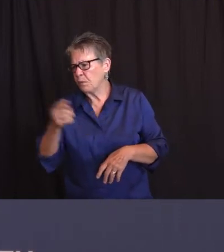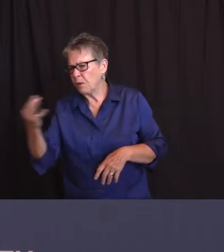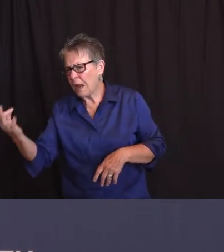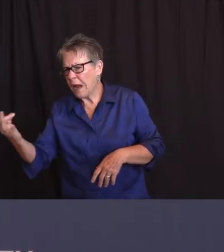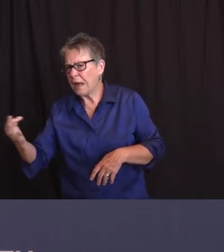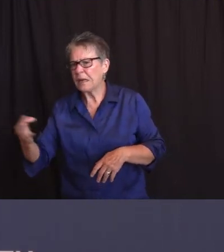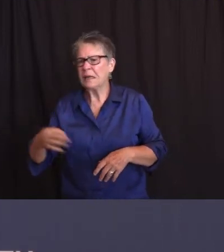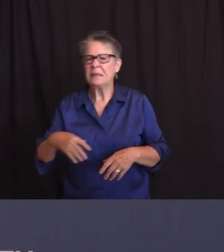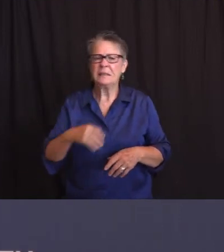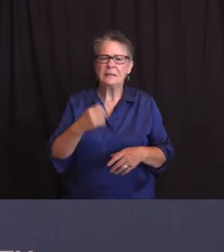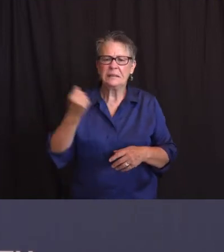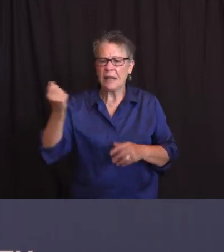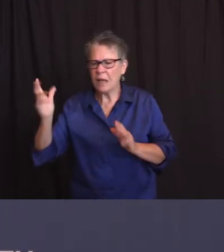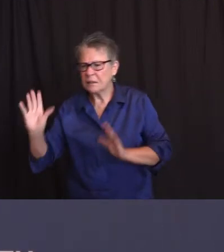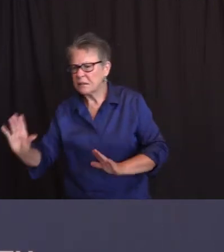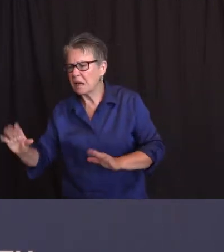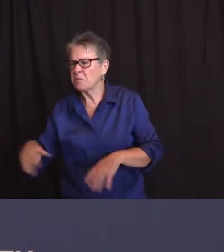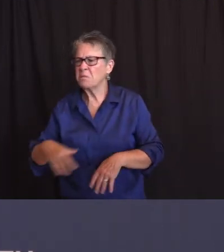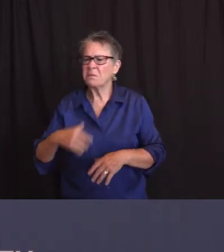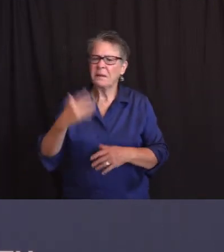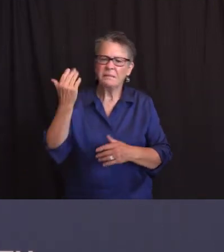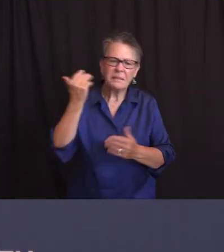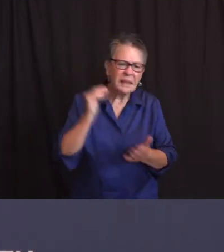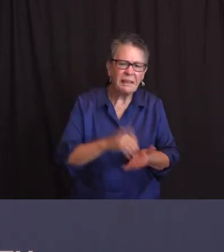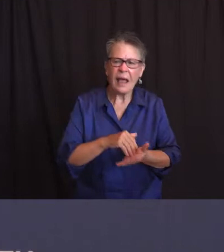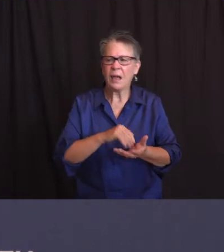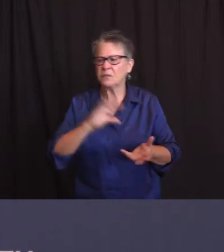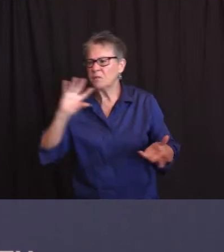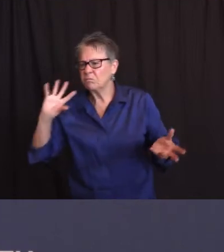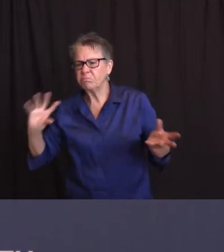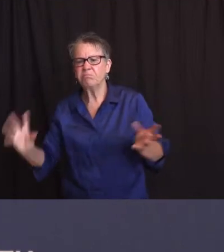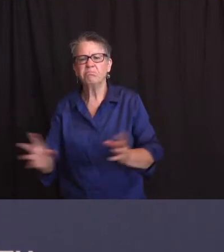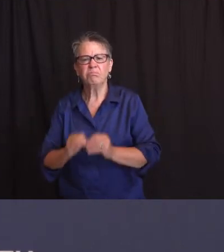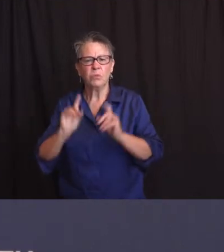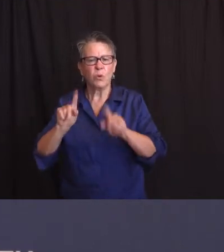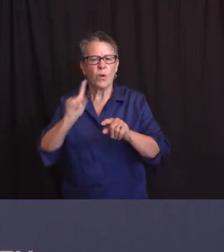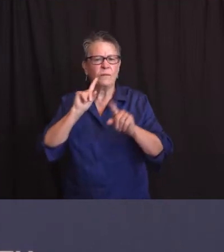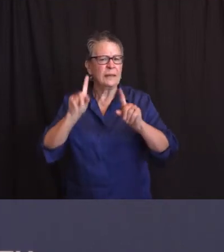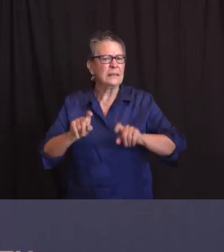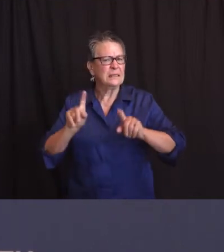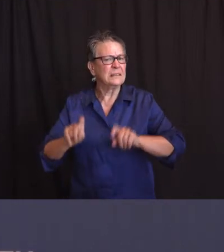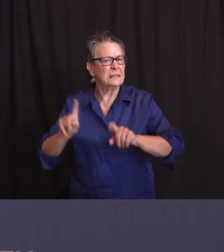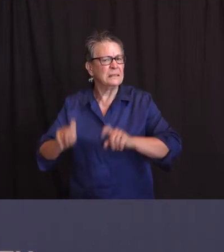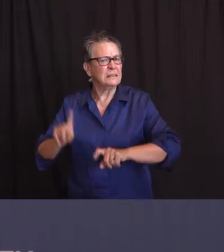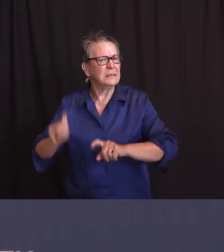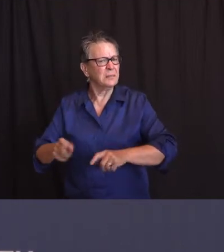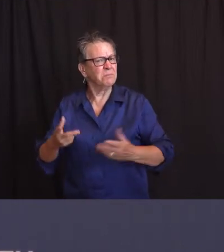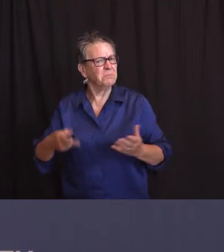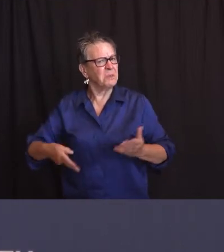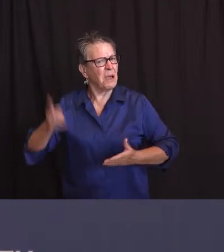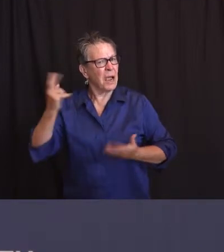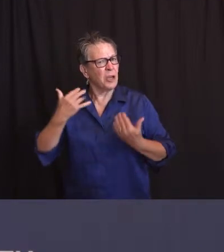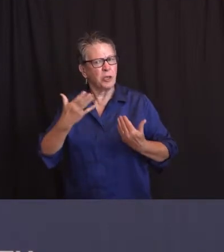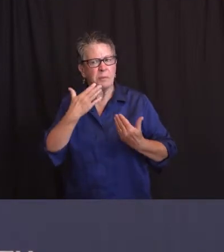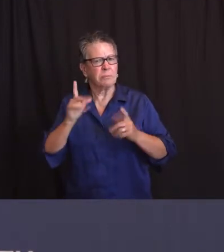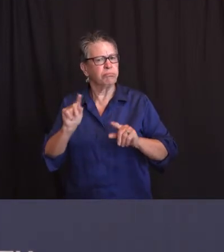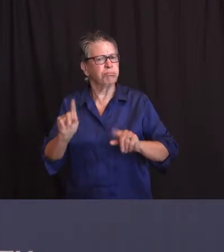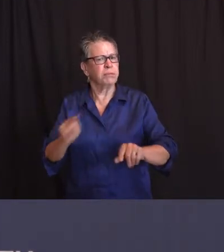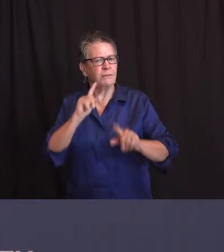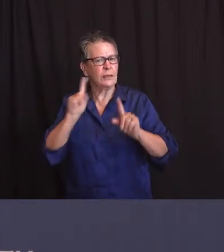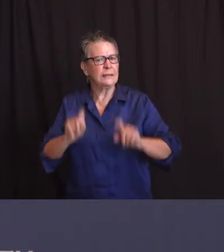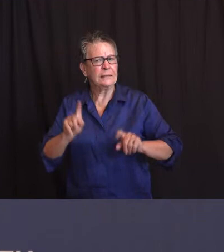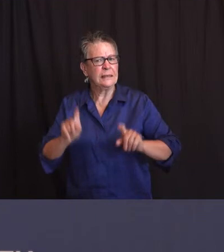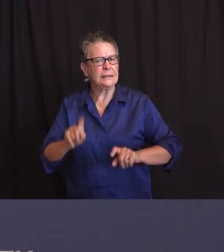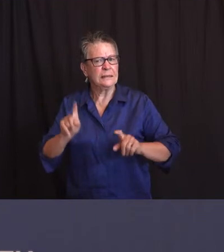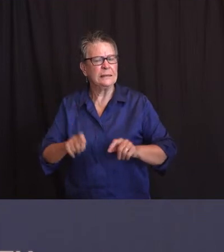that we need. I guess, Judy, anything you'd add to either masking generally or kids? And